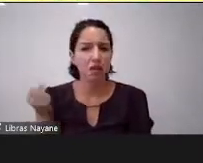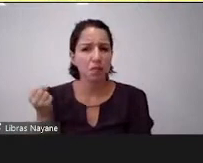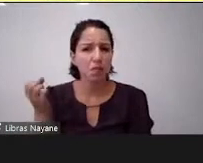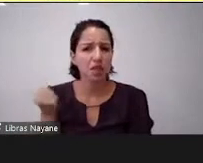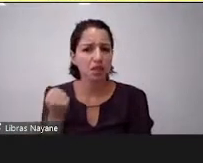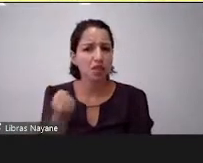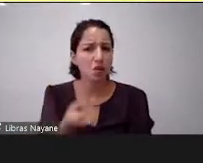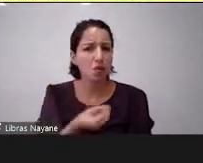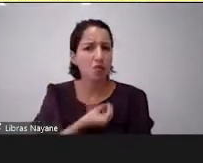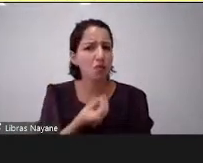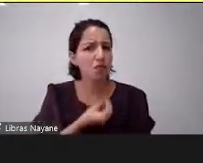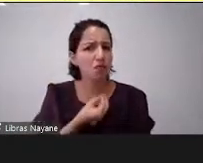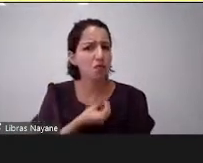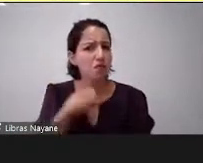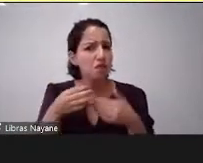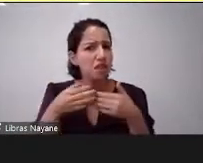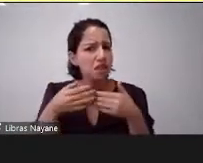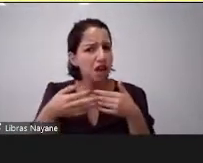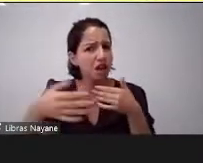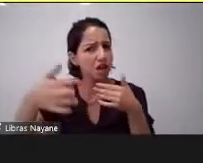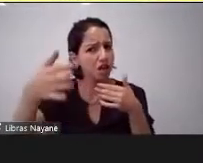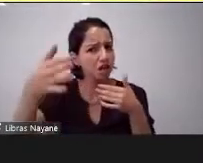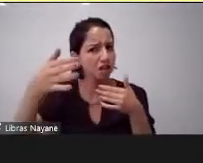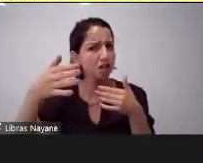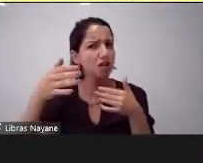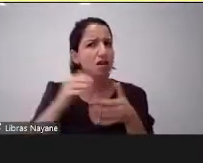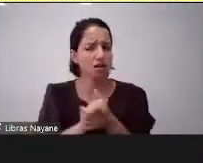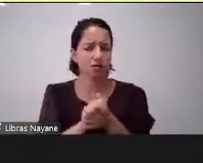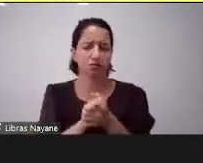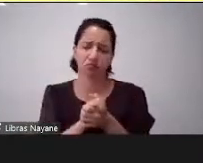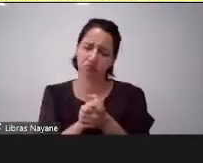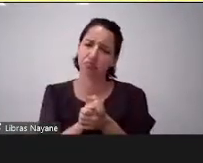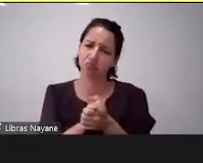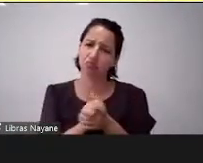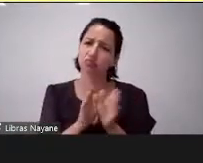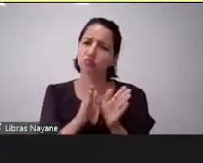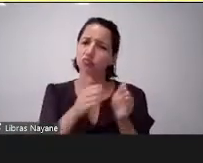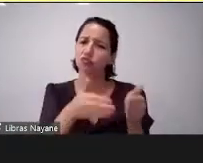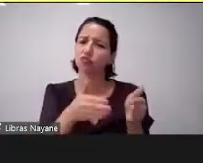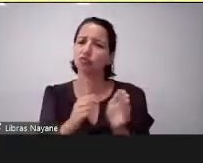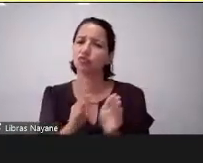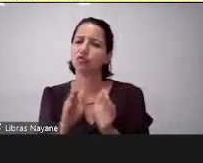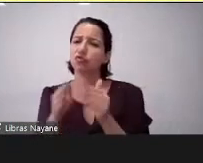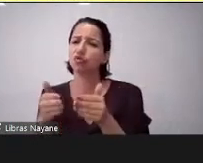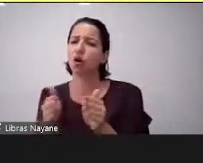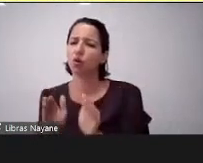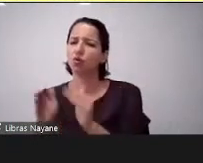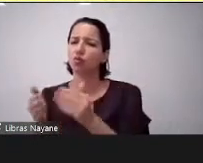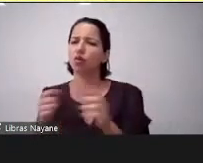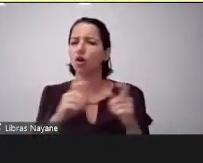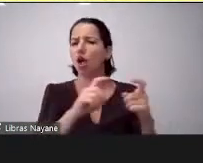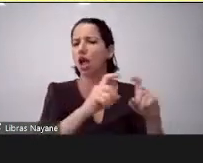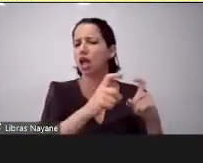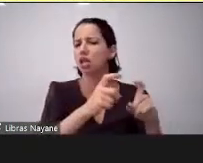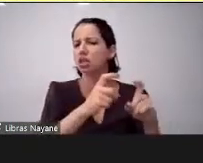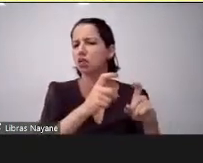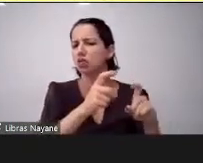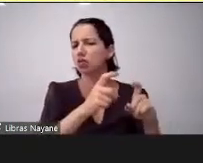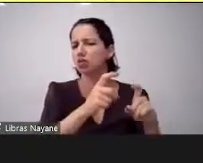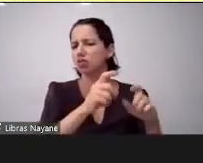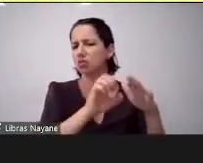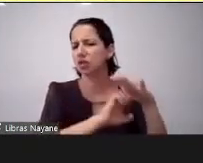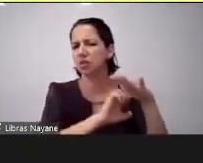executives in large companies and high earners in the public sector, to cease being active members of